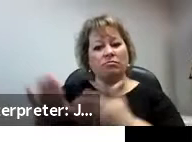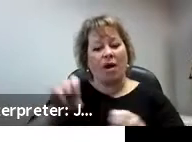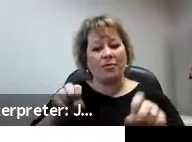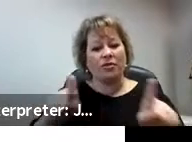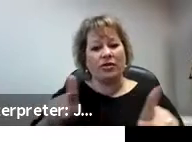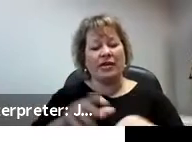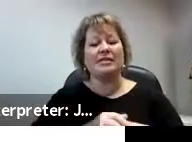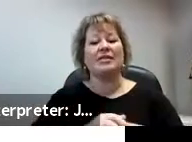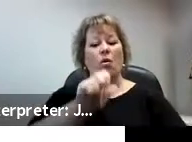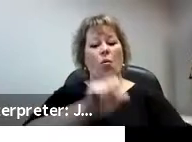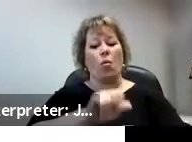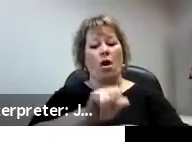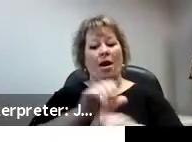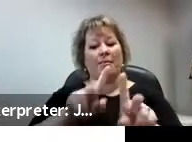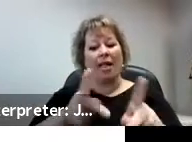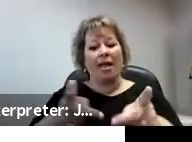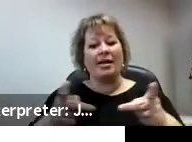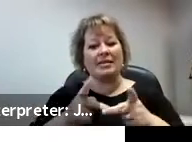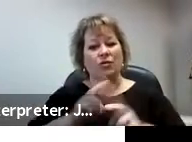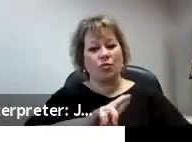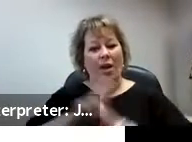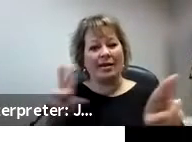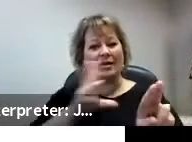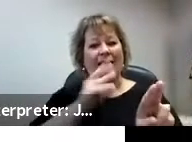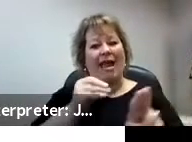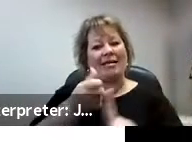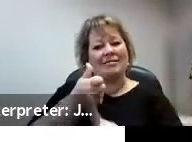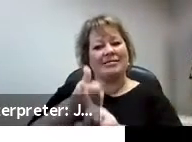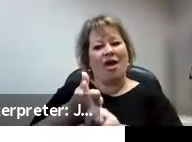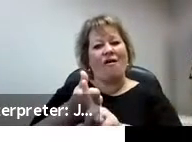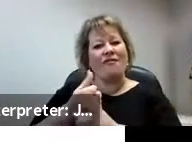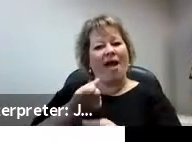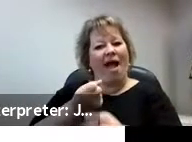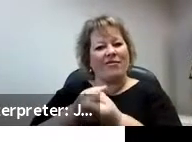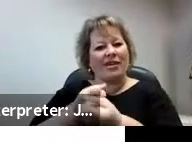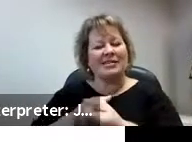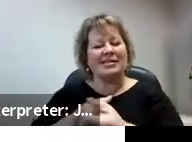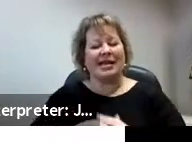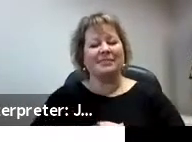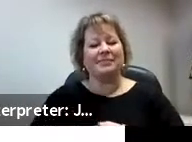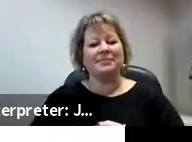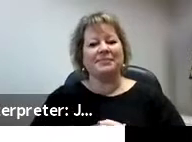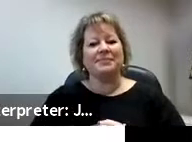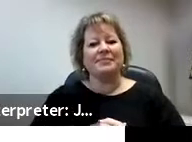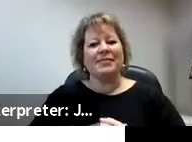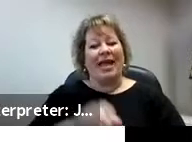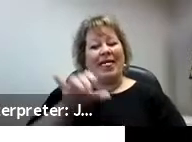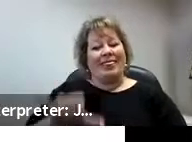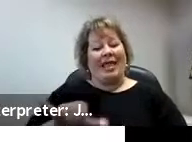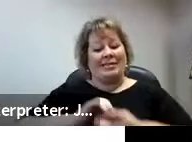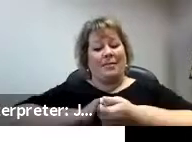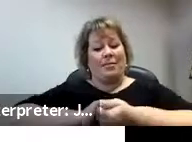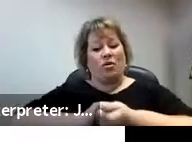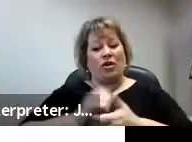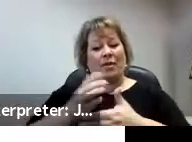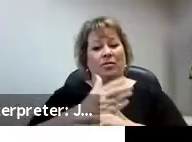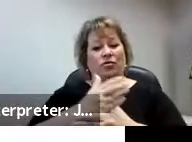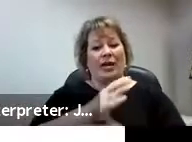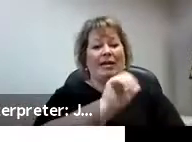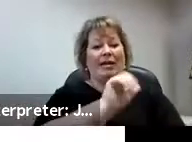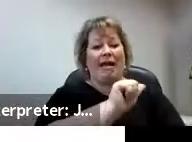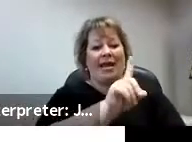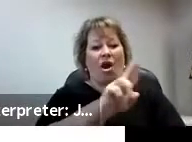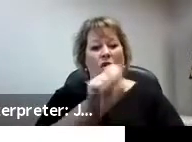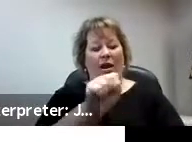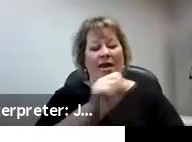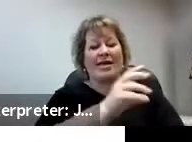workplace readiness, and self-advocacy. The Transition Unlimited Initiative is a partnership between the Alabama Department of